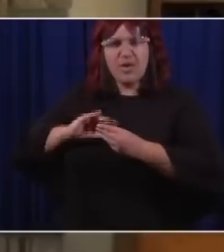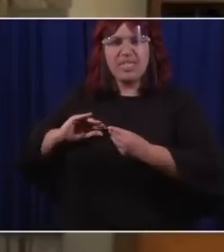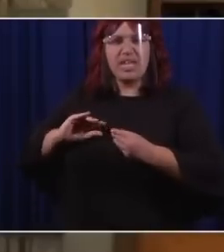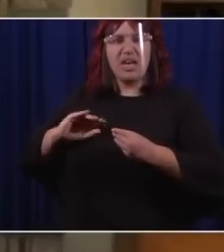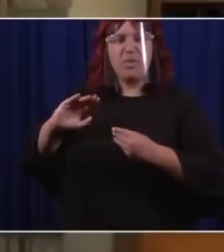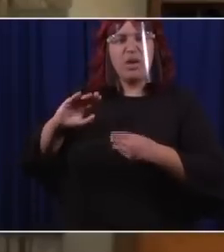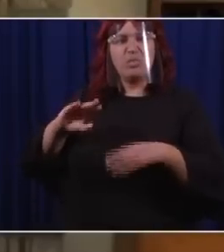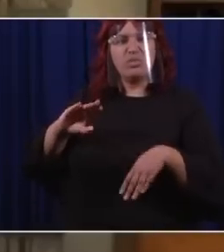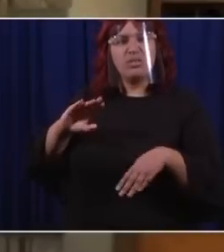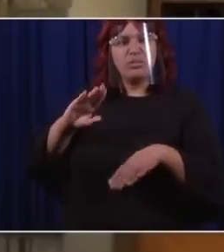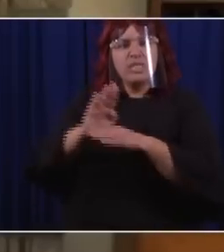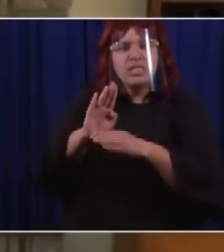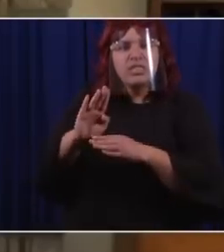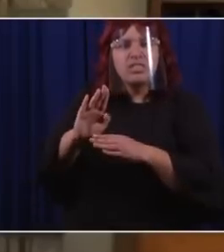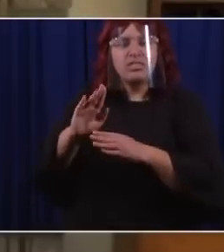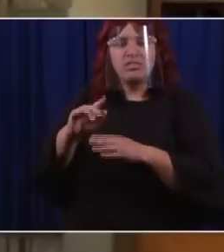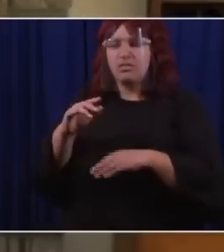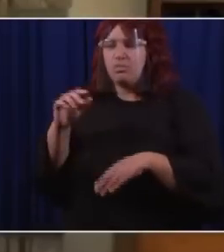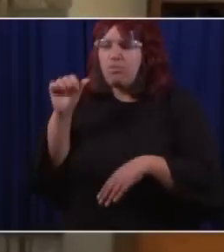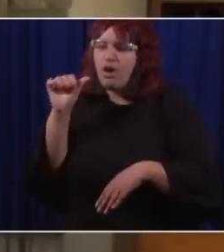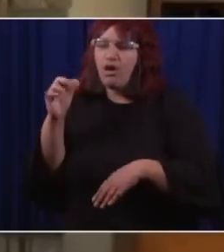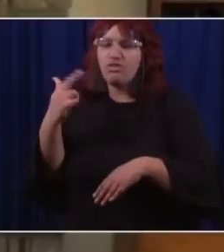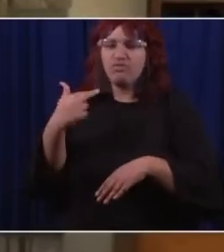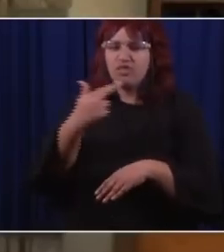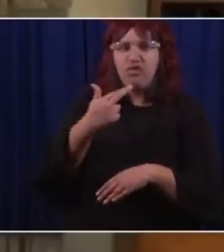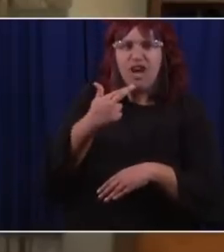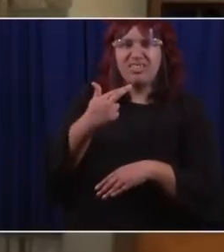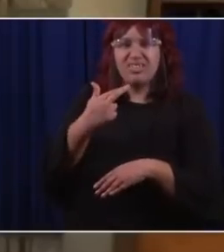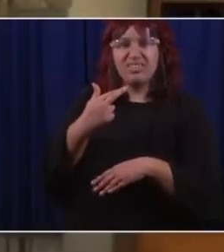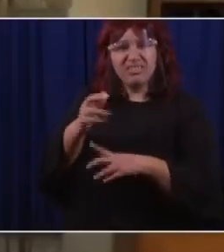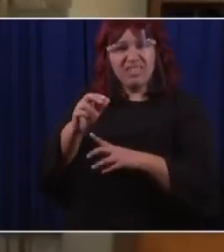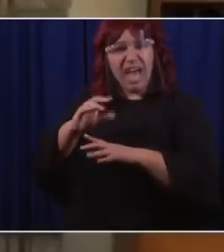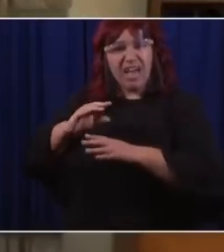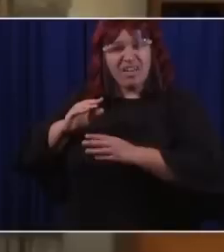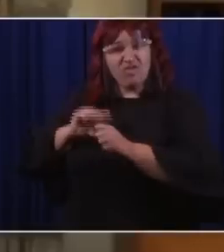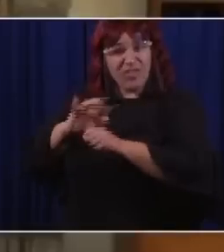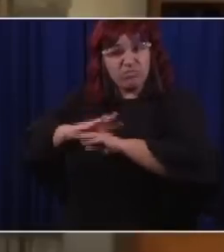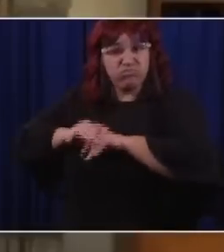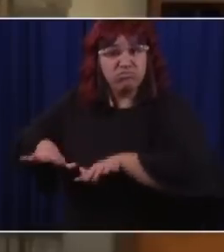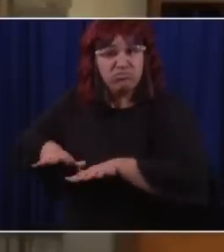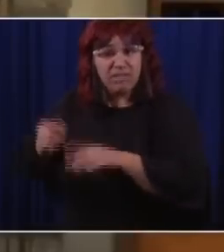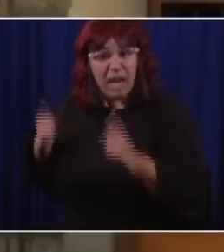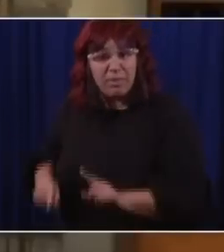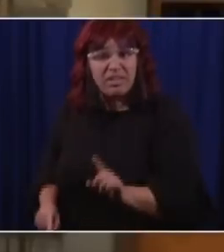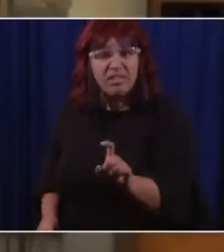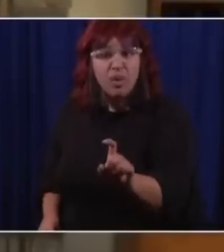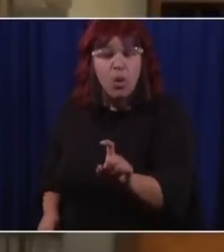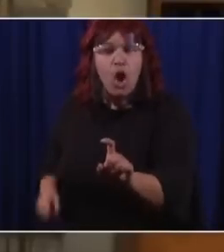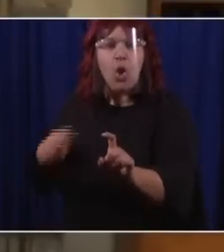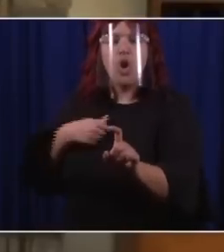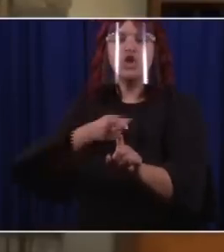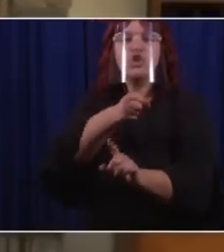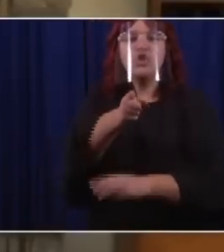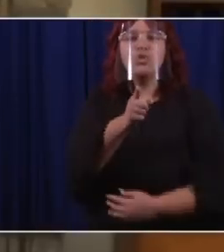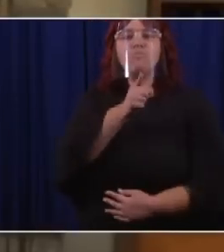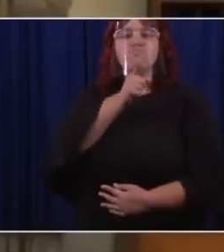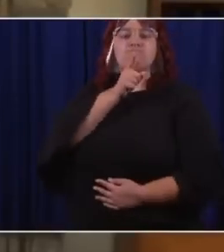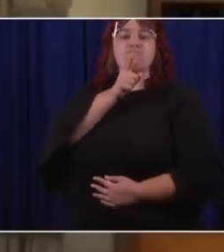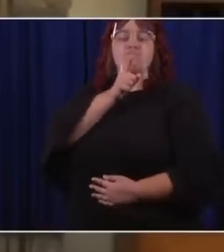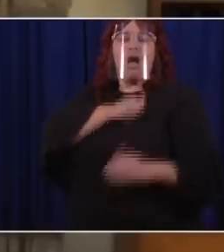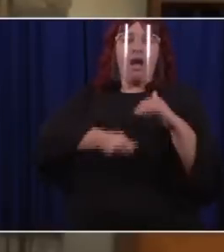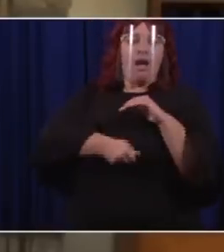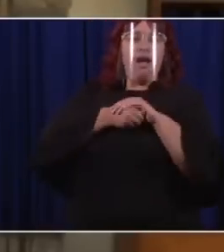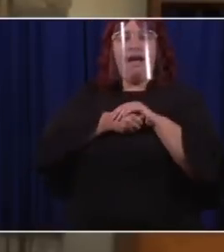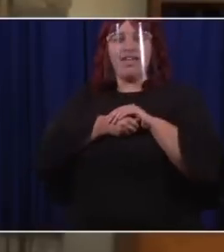or restaurant, or is it not happening? It seems illogical to think that we haven't had an outbreak or a spread in any bar